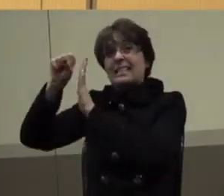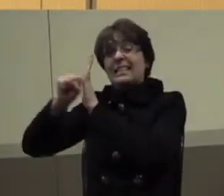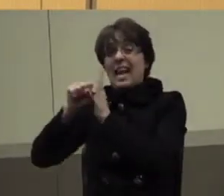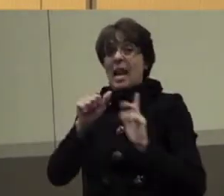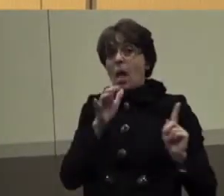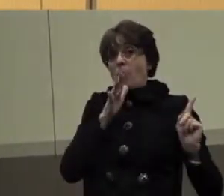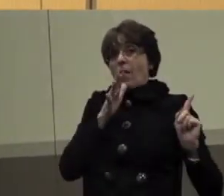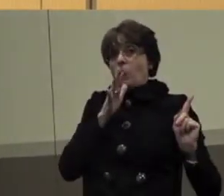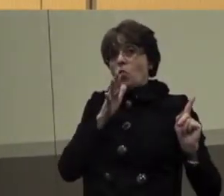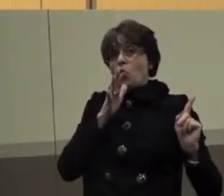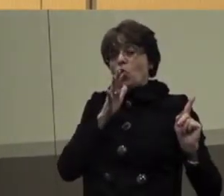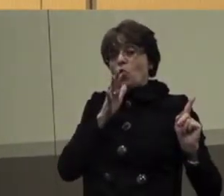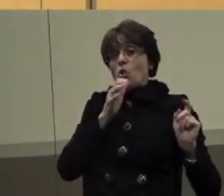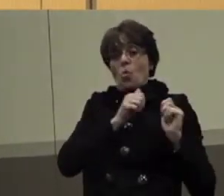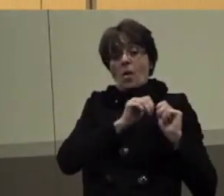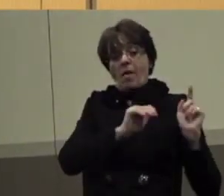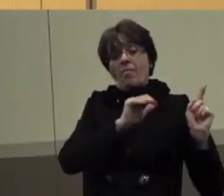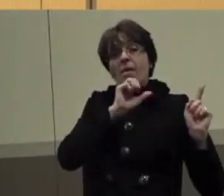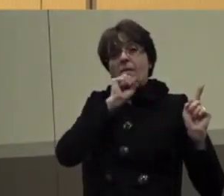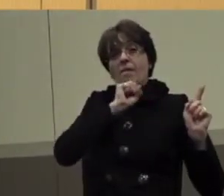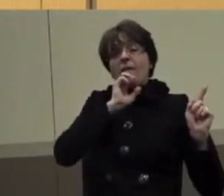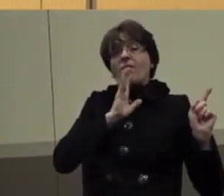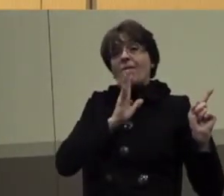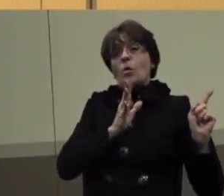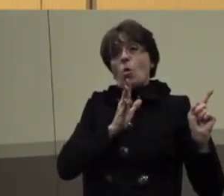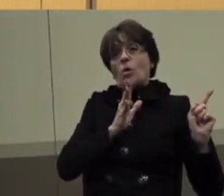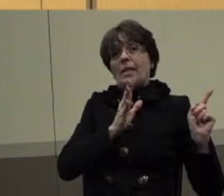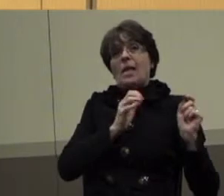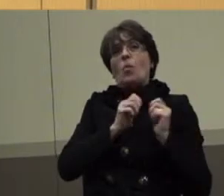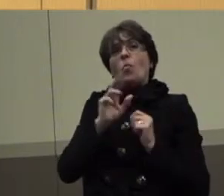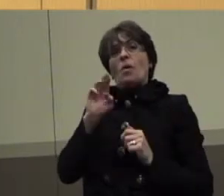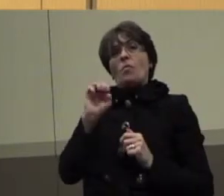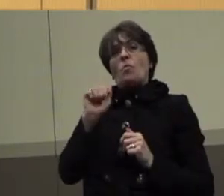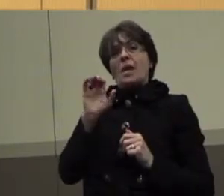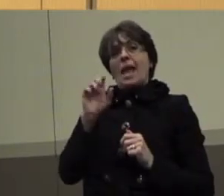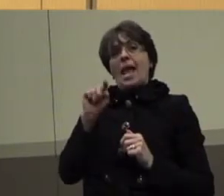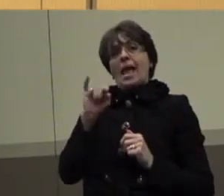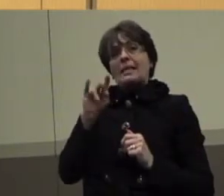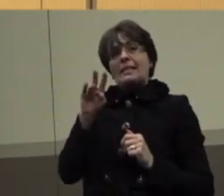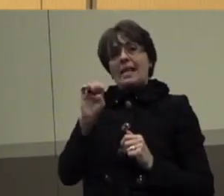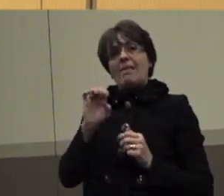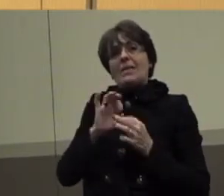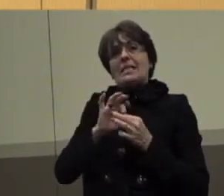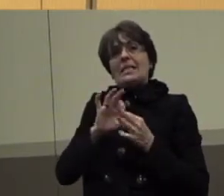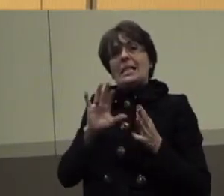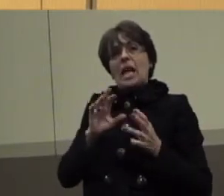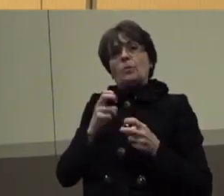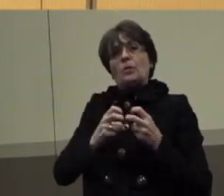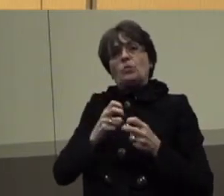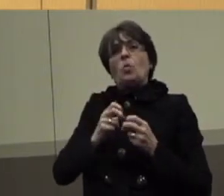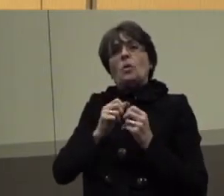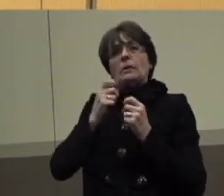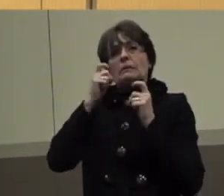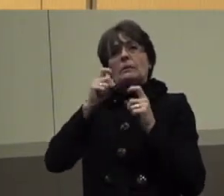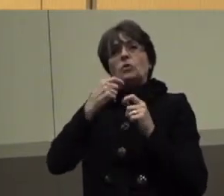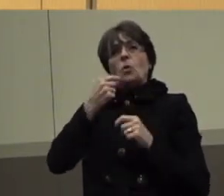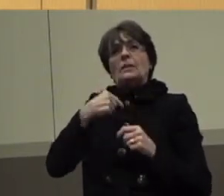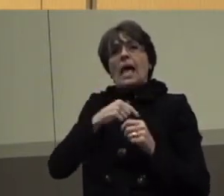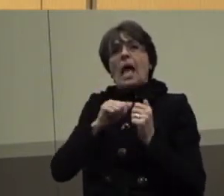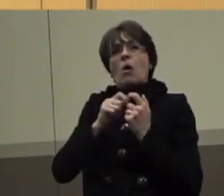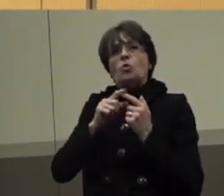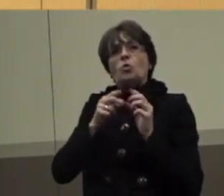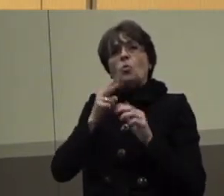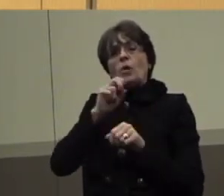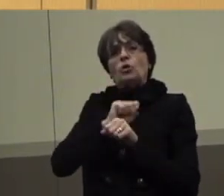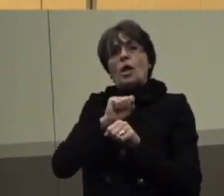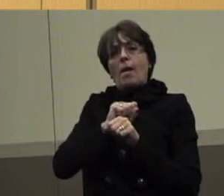of a 5-year-old kid with reactive attachment disorder with tears in her eyes told us how she had to quit her job and stay home